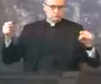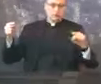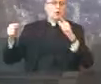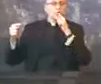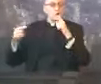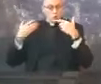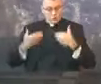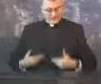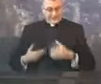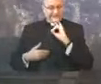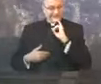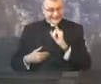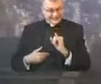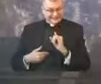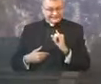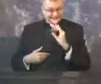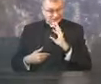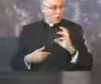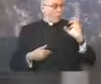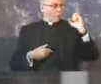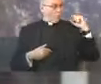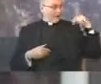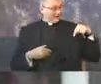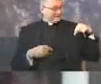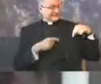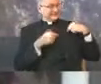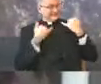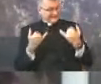is to come, the Almighty.